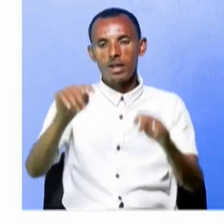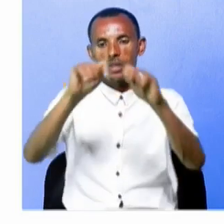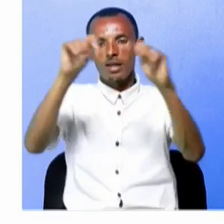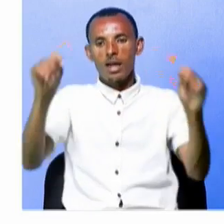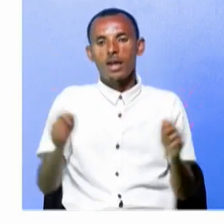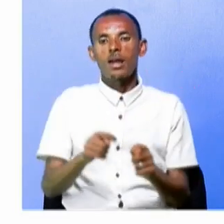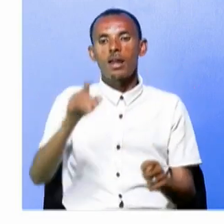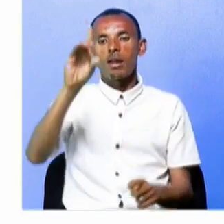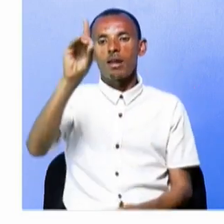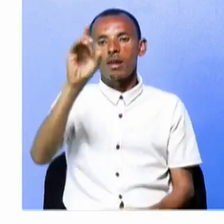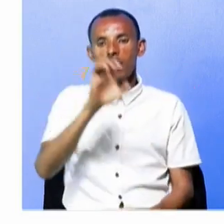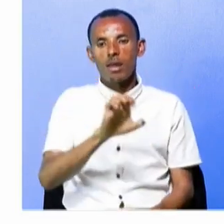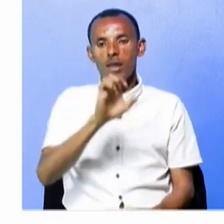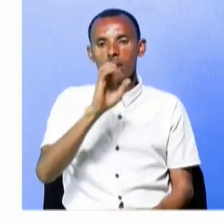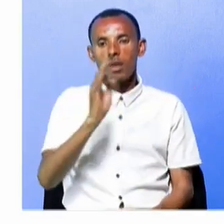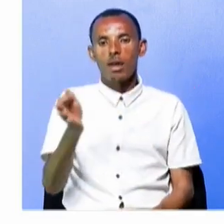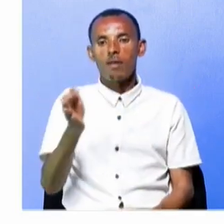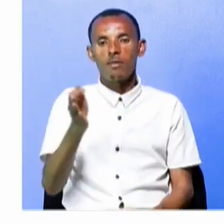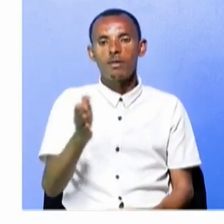DEF,